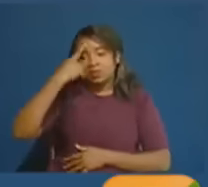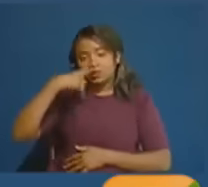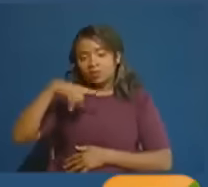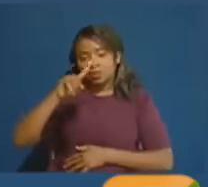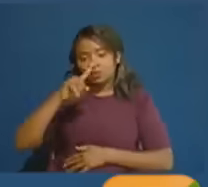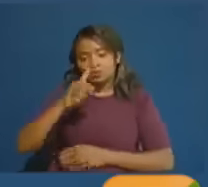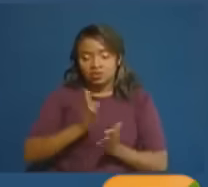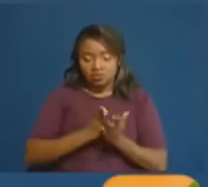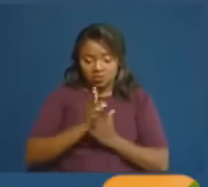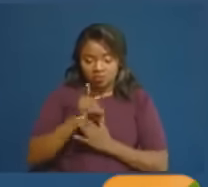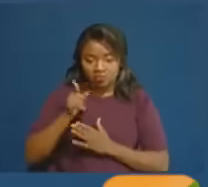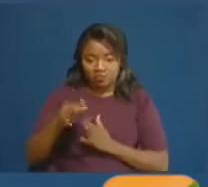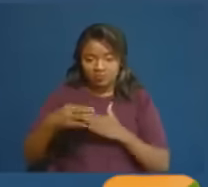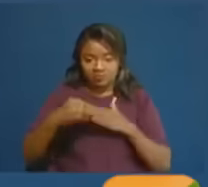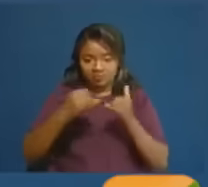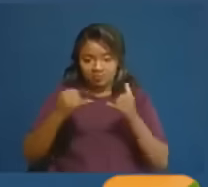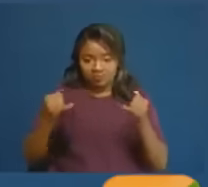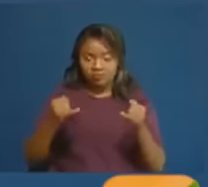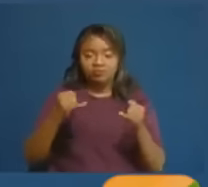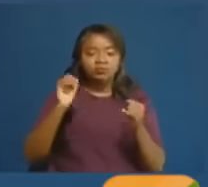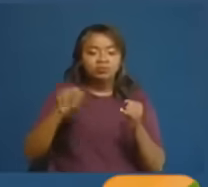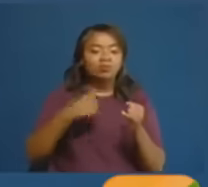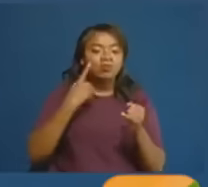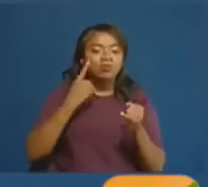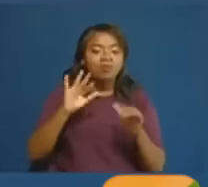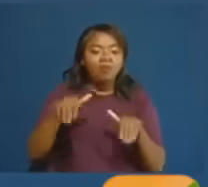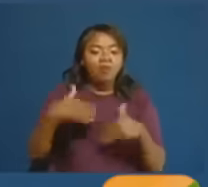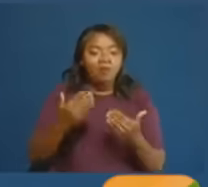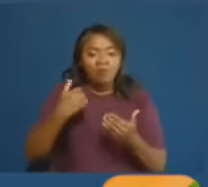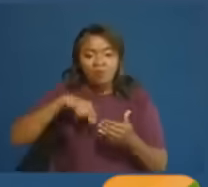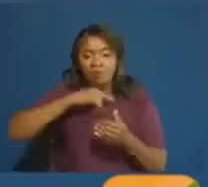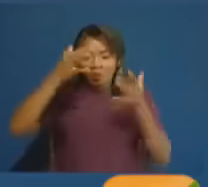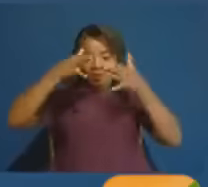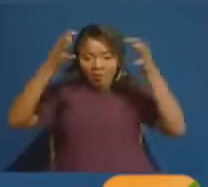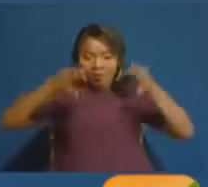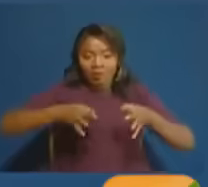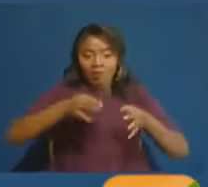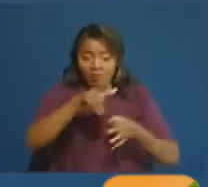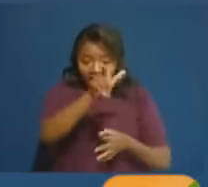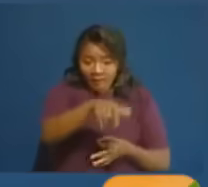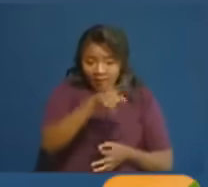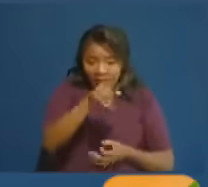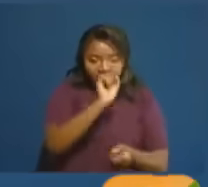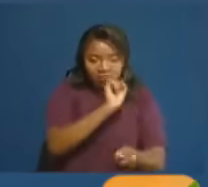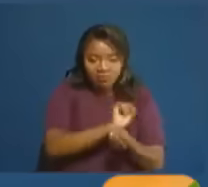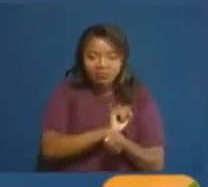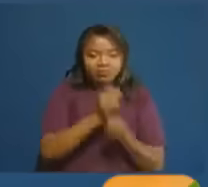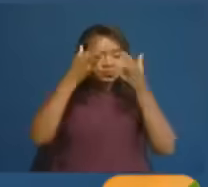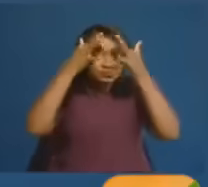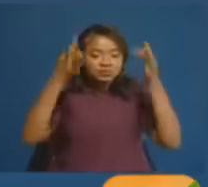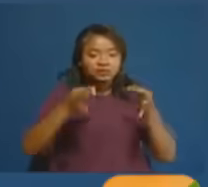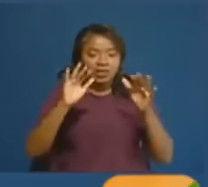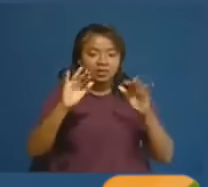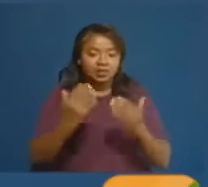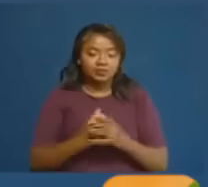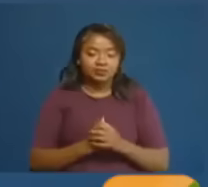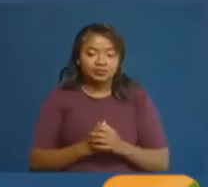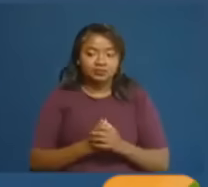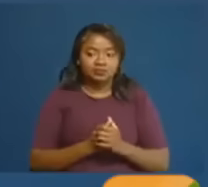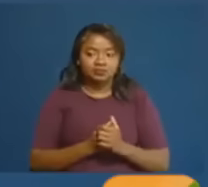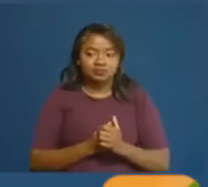rule-based guidelines on how we arrive at a decision to arrest someone and the procedures. Right now, the policy